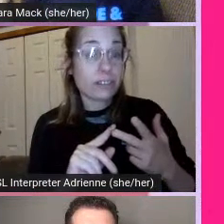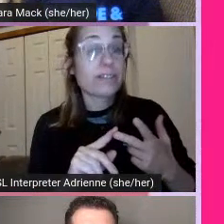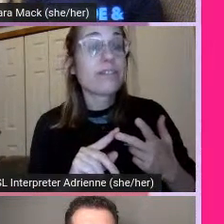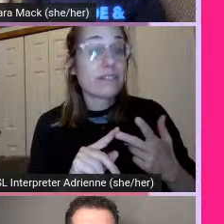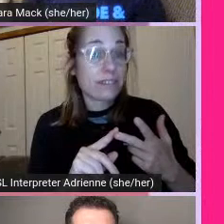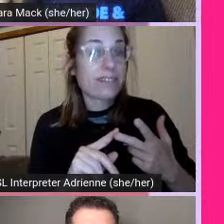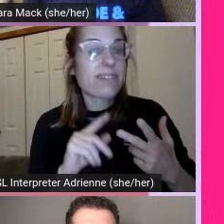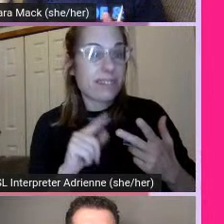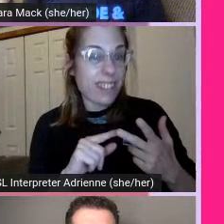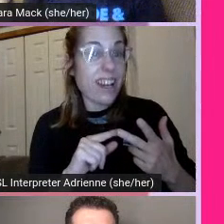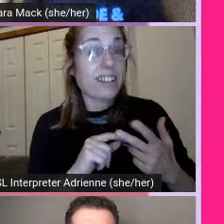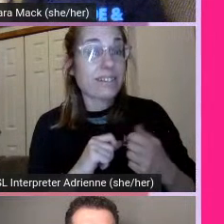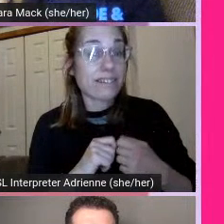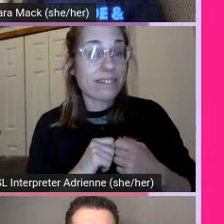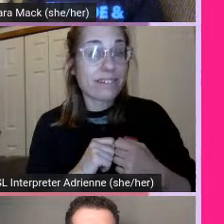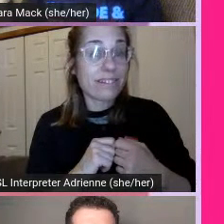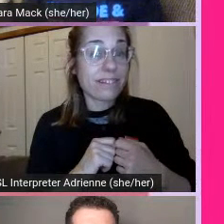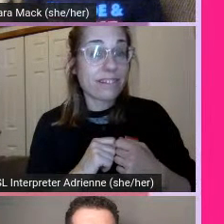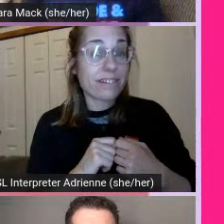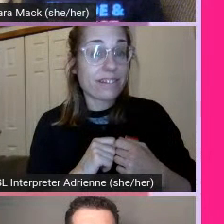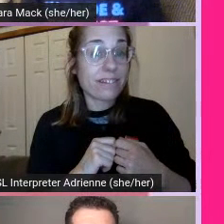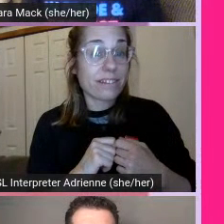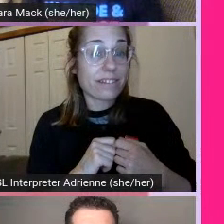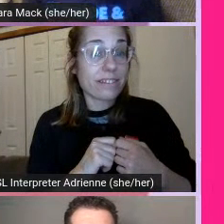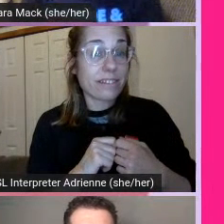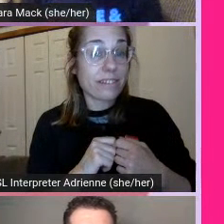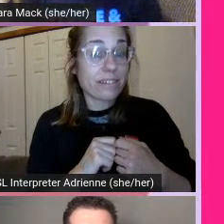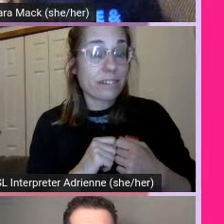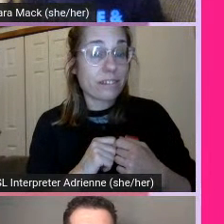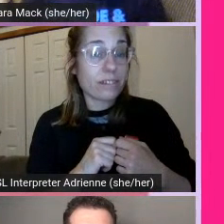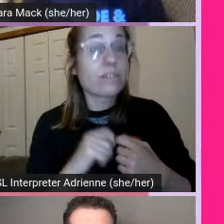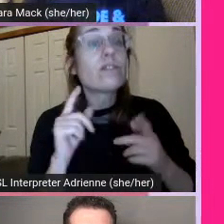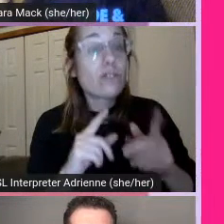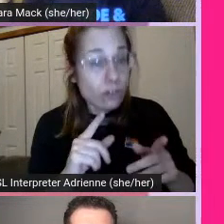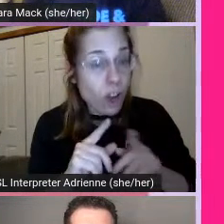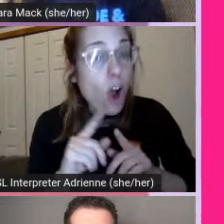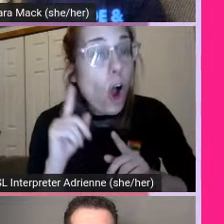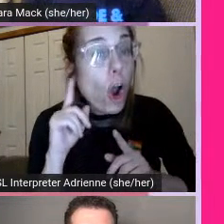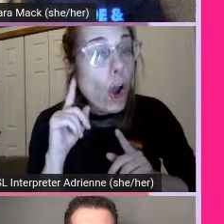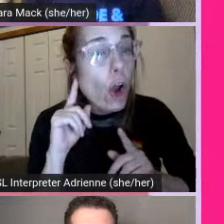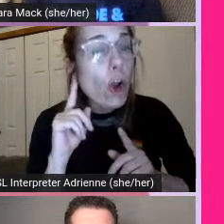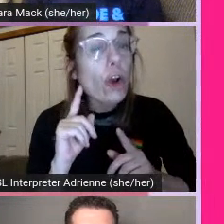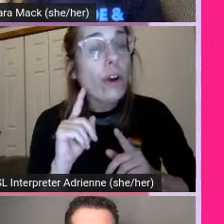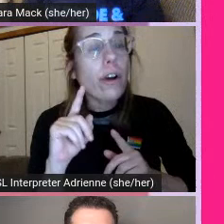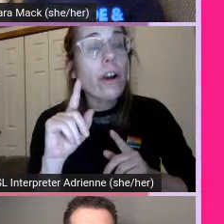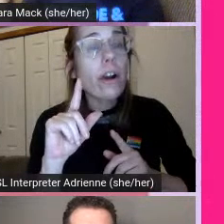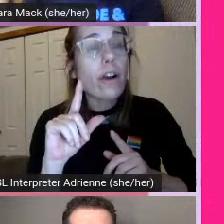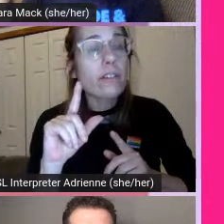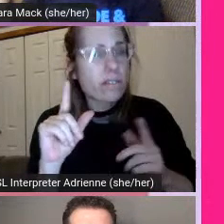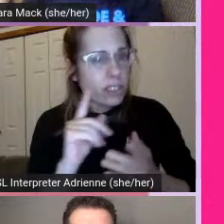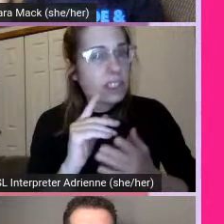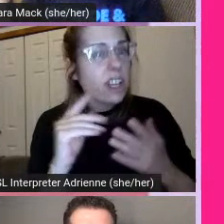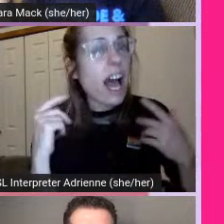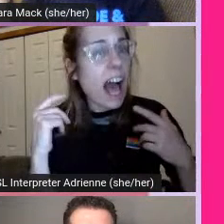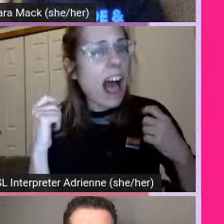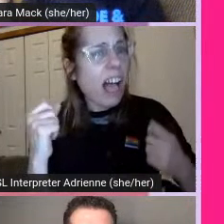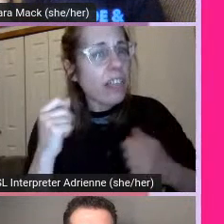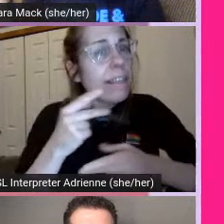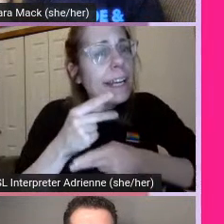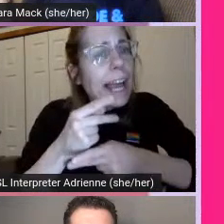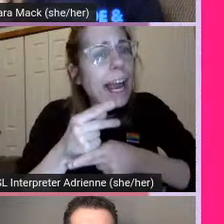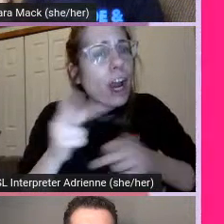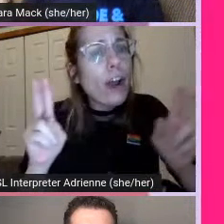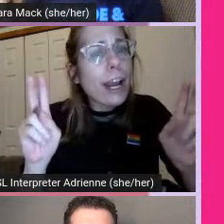So we heard that there were also healthcare issues that impact the LGBTQ+ community, making sure they have